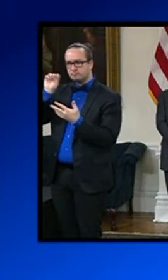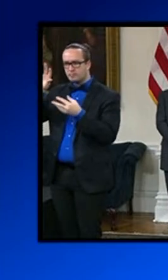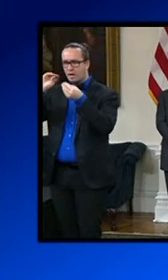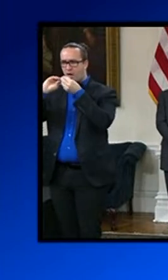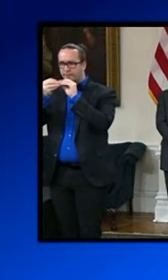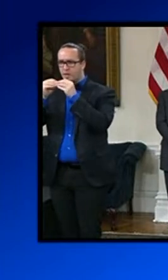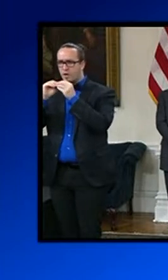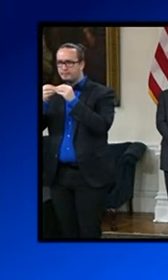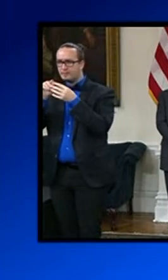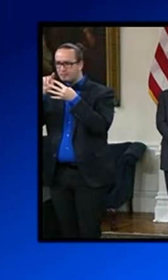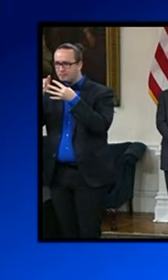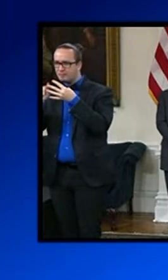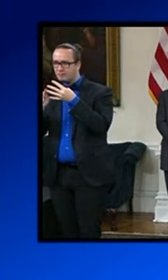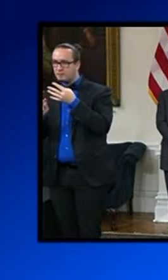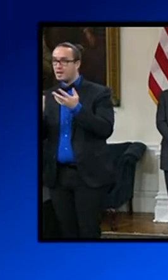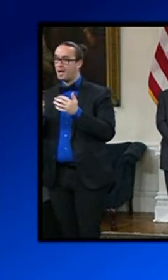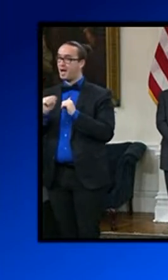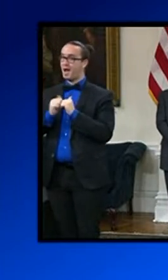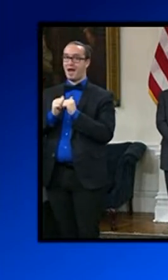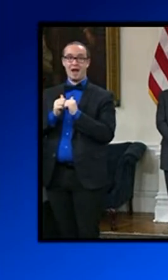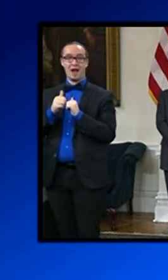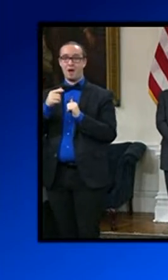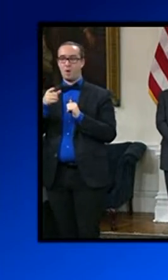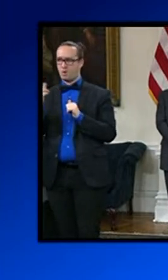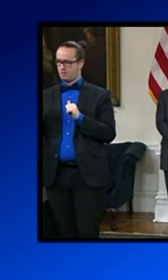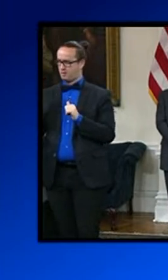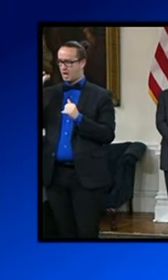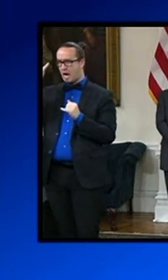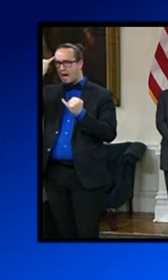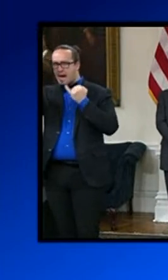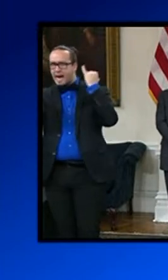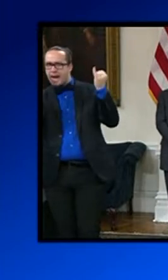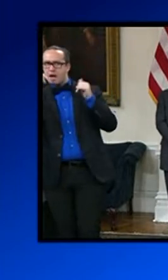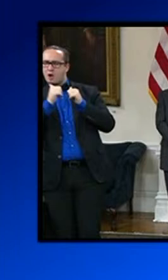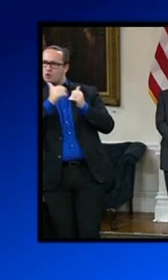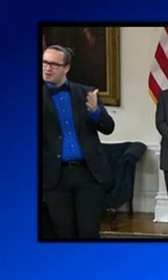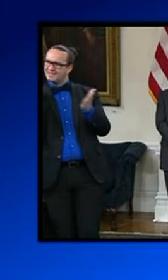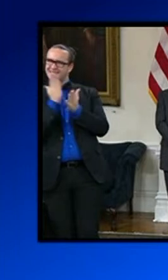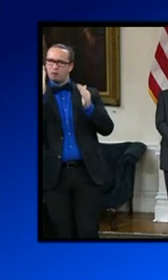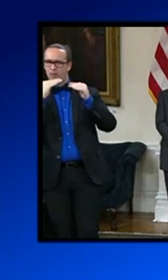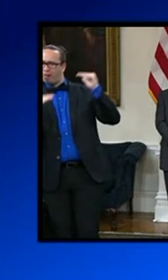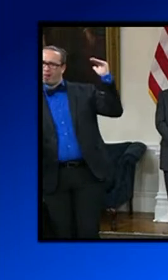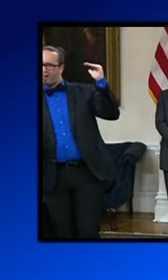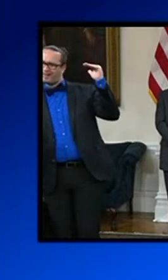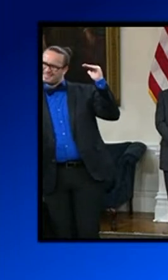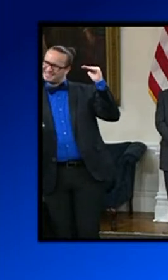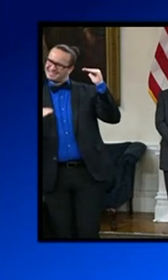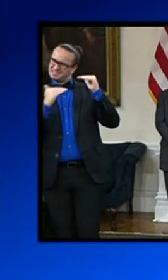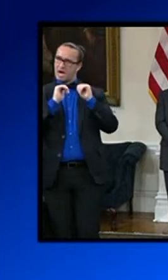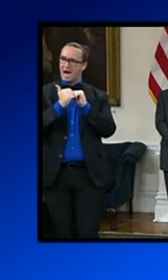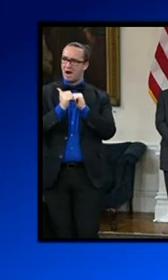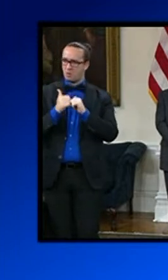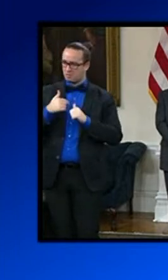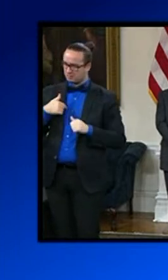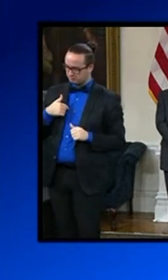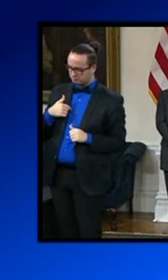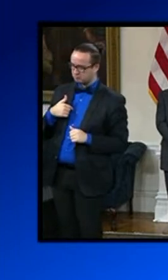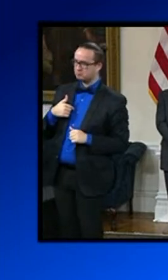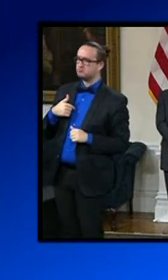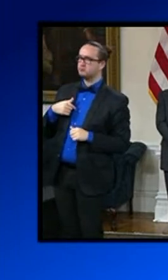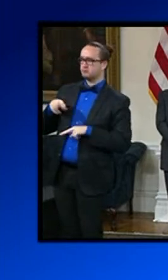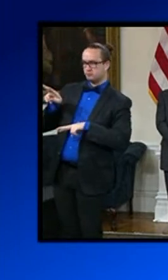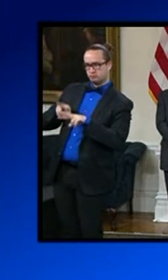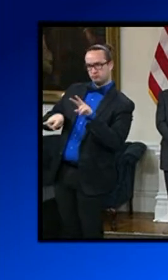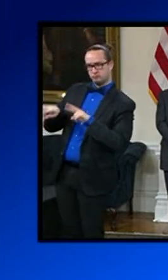compelling and reassuring as Irene laid out several action items the Equity Task Force had already called for in their